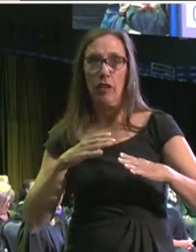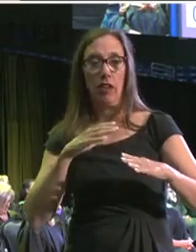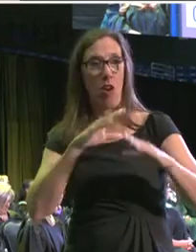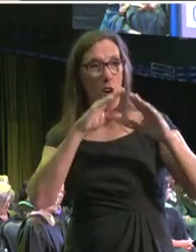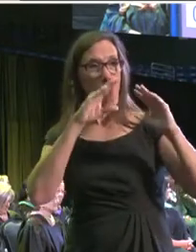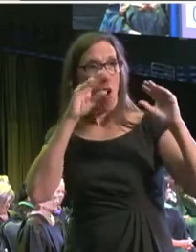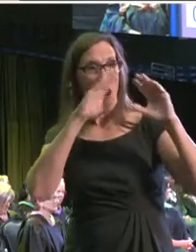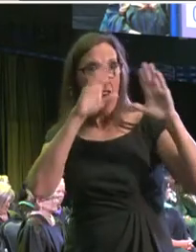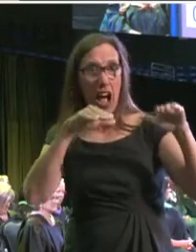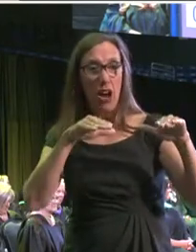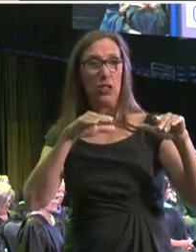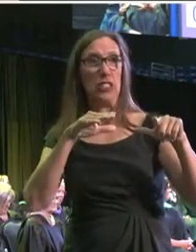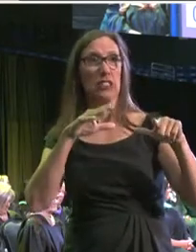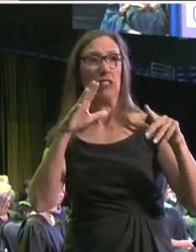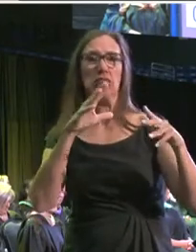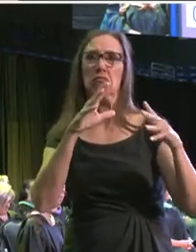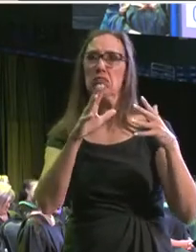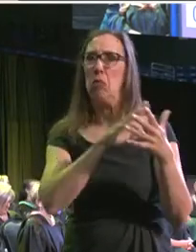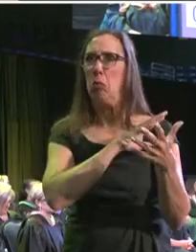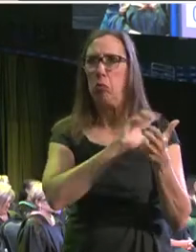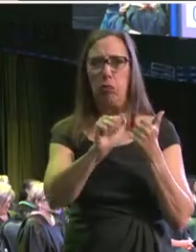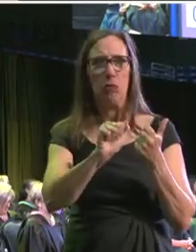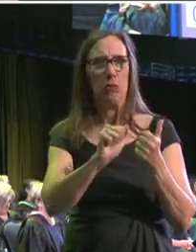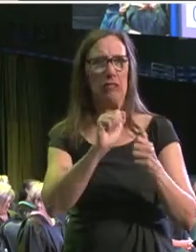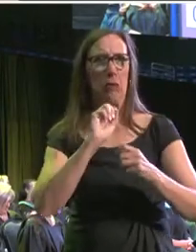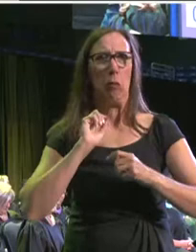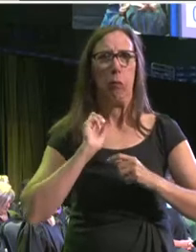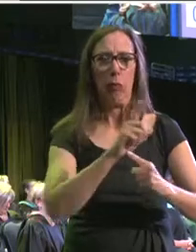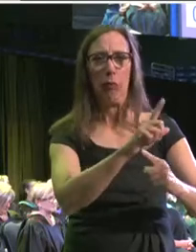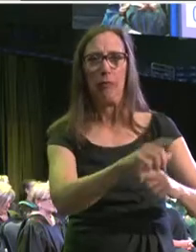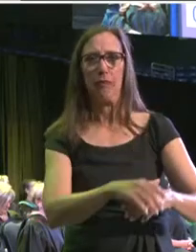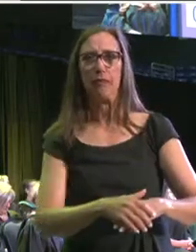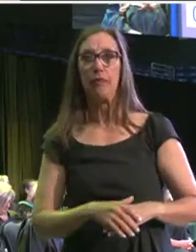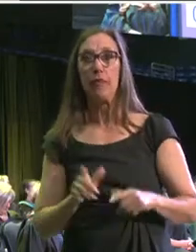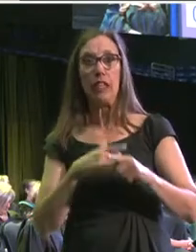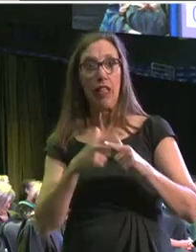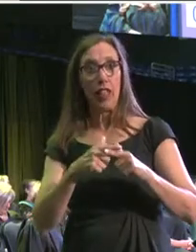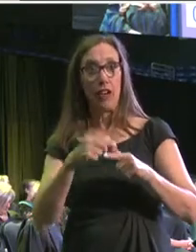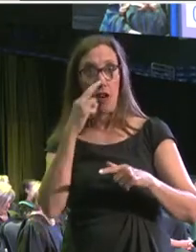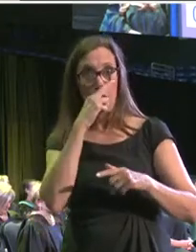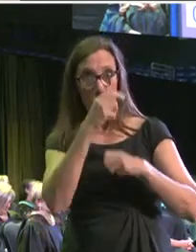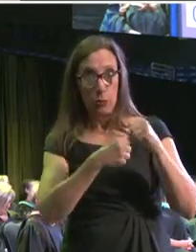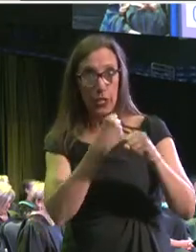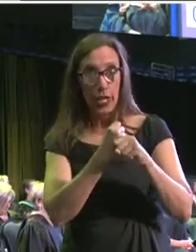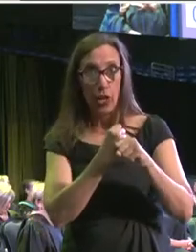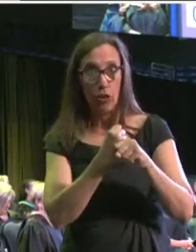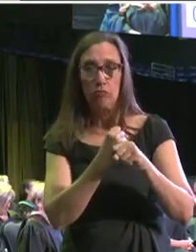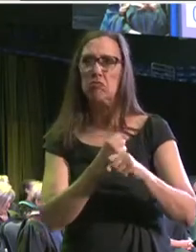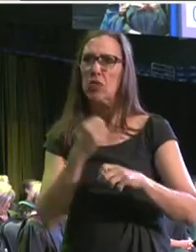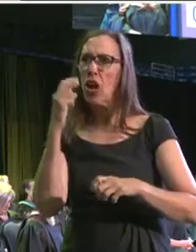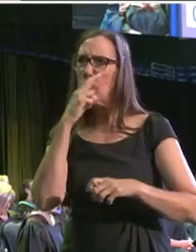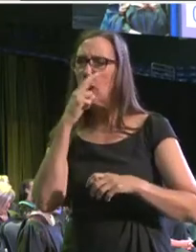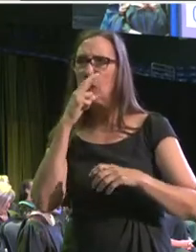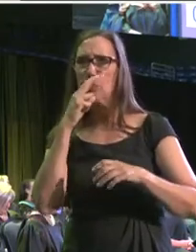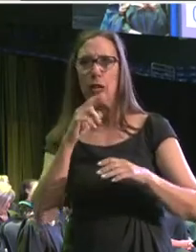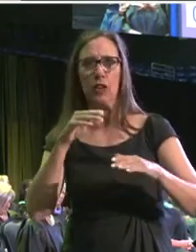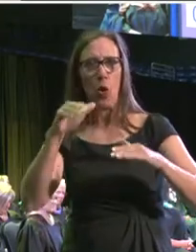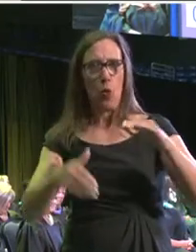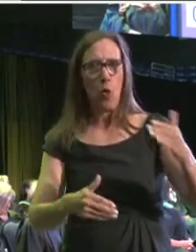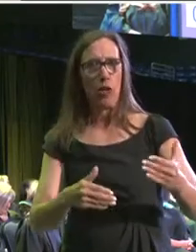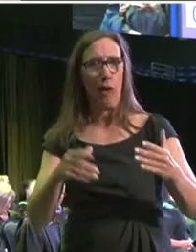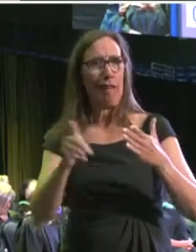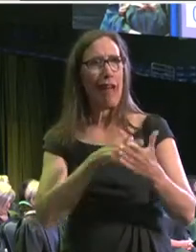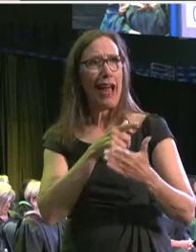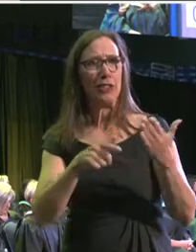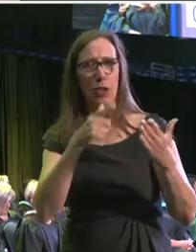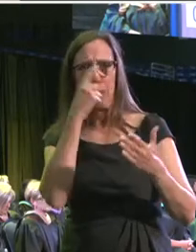had built their memories in were completely ruined in seconds. Then came freshman year. Although our freshman orientations were canceled due to the